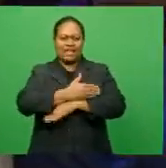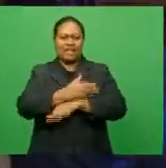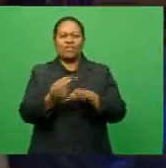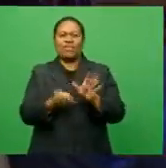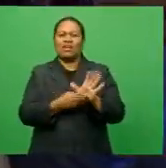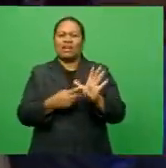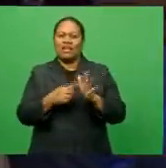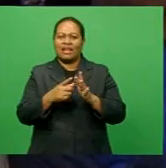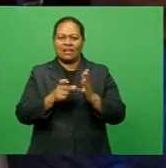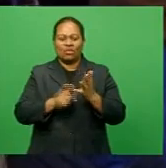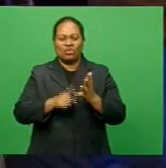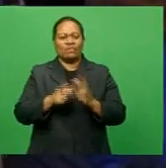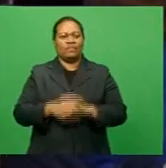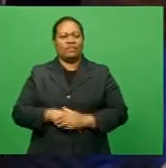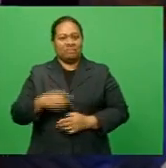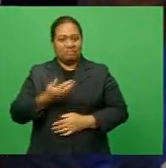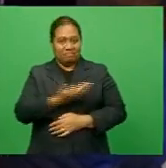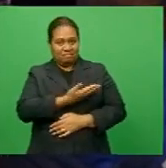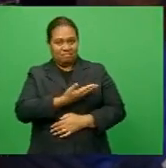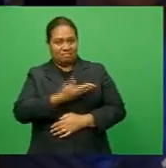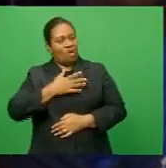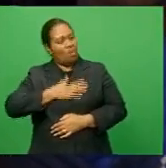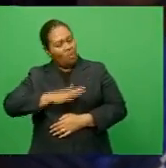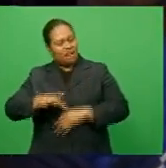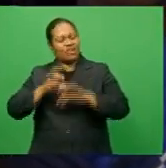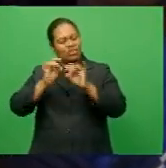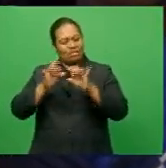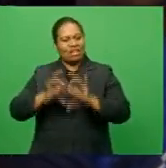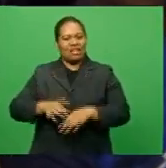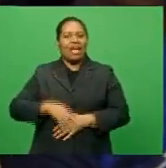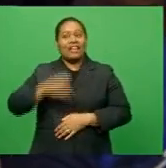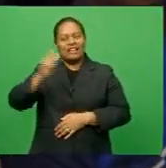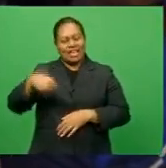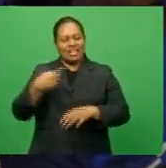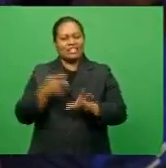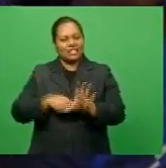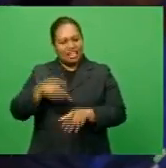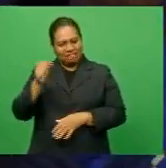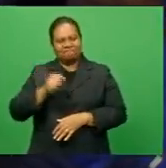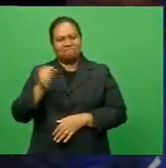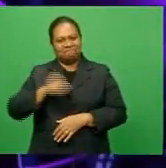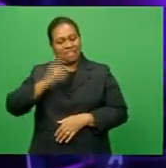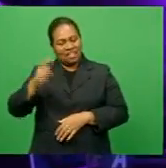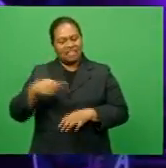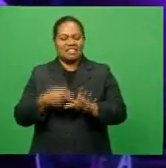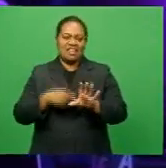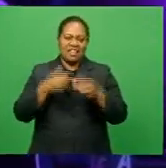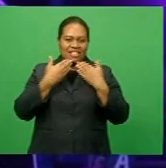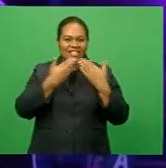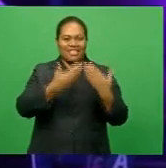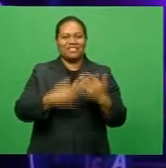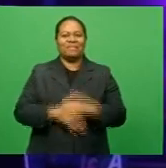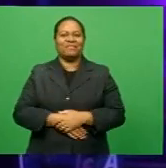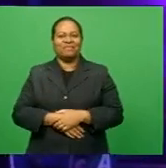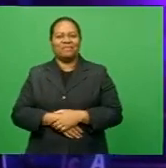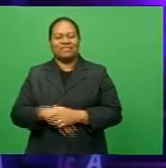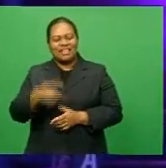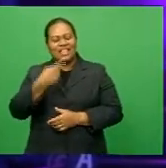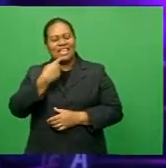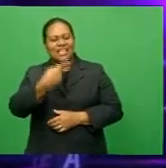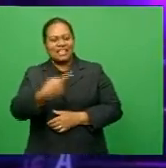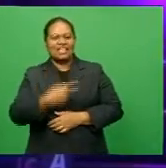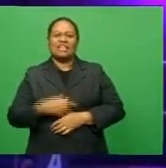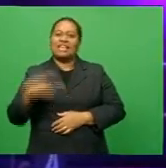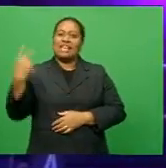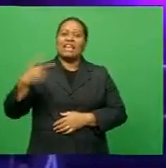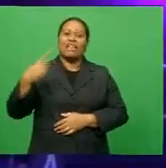Australia, baby. I'm Australia next year, for sure. I'm Australia next year. Thank you. Ravundi's record is currently 11